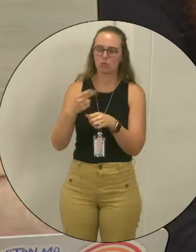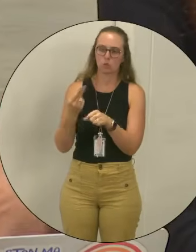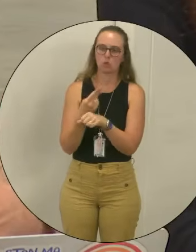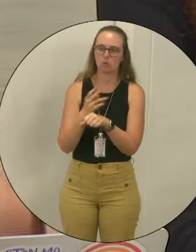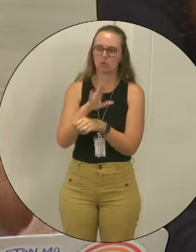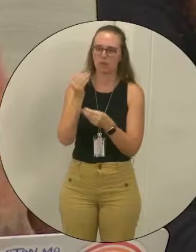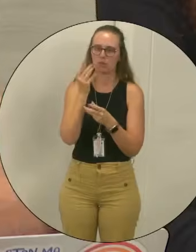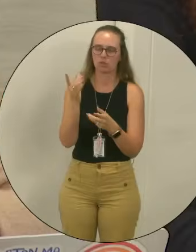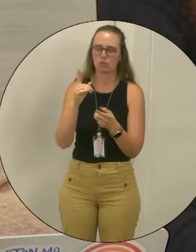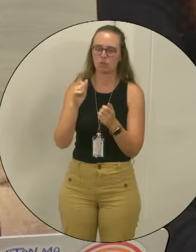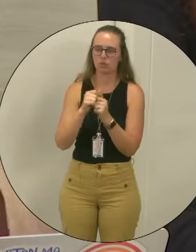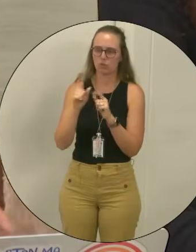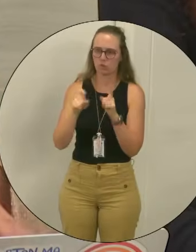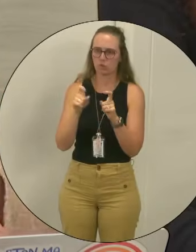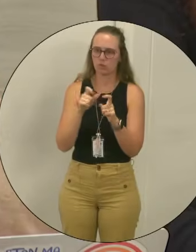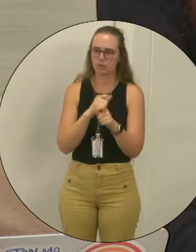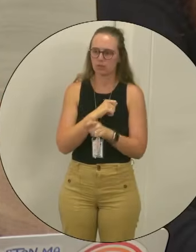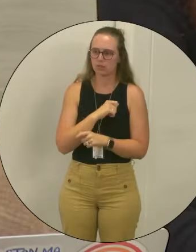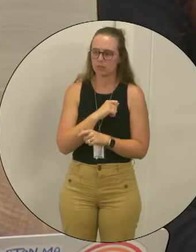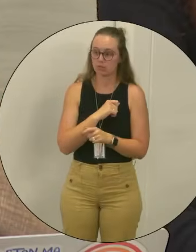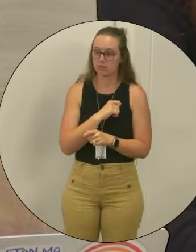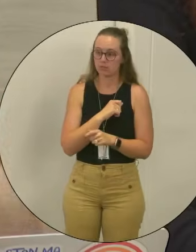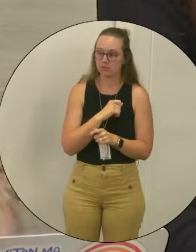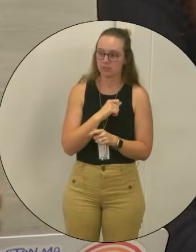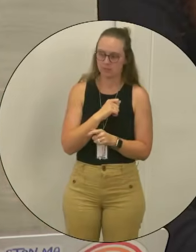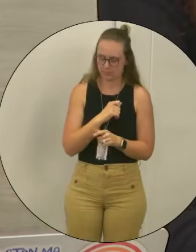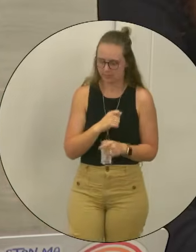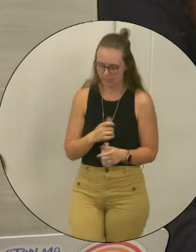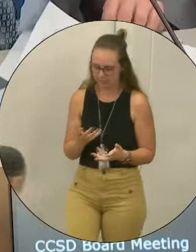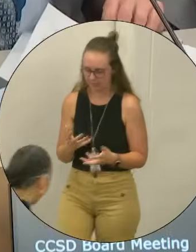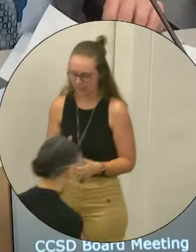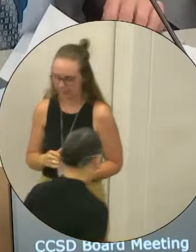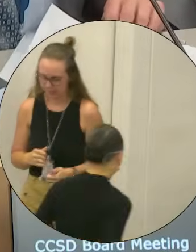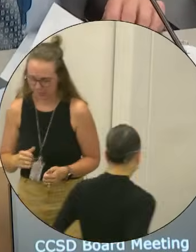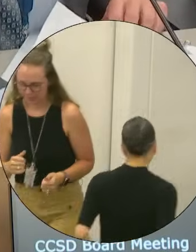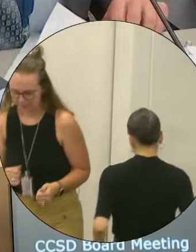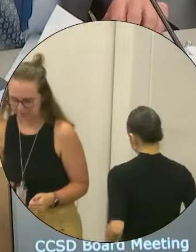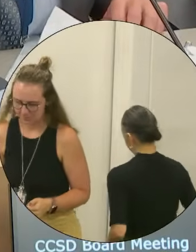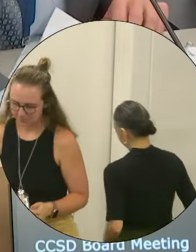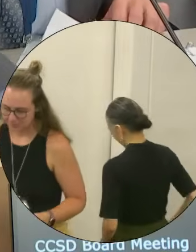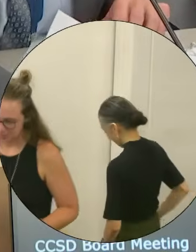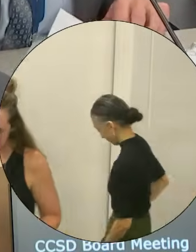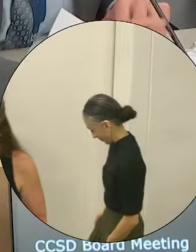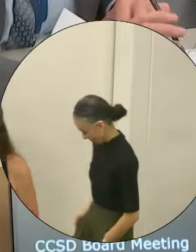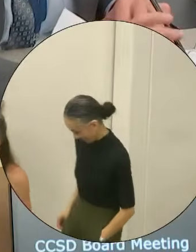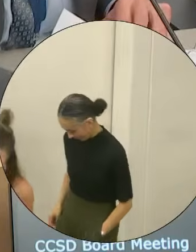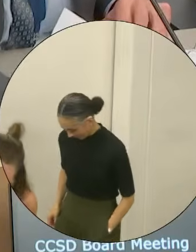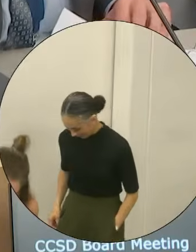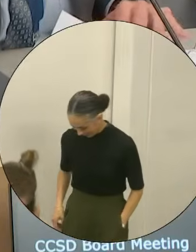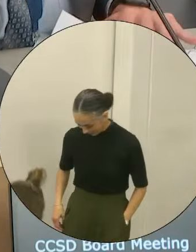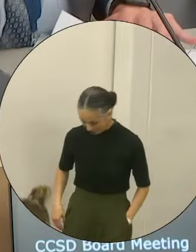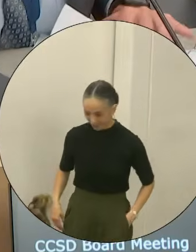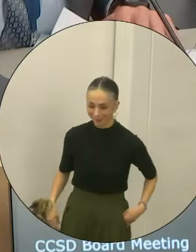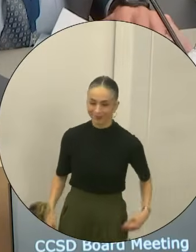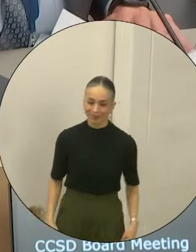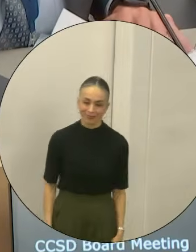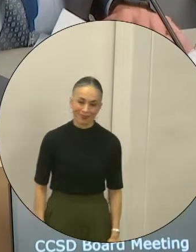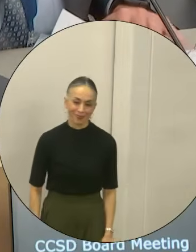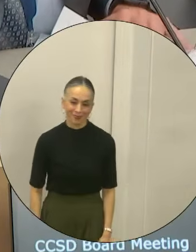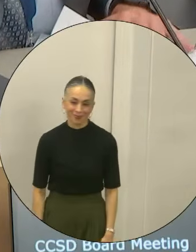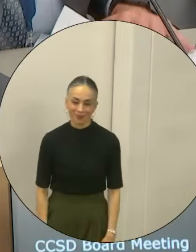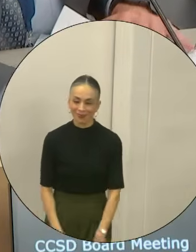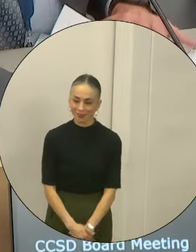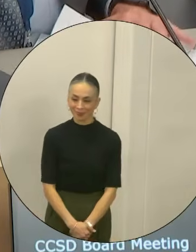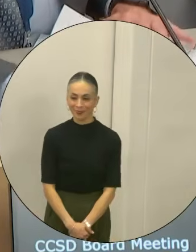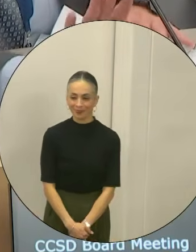their specific data and these questions more drilled down than what we received? Thank you for the question, Trustee Satori. So in terms of the